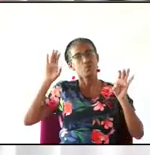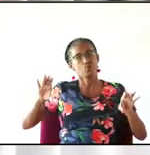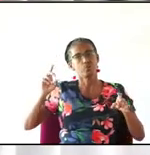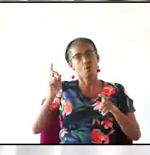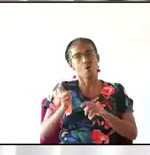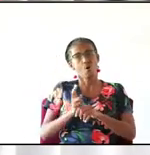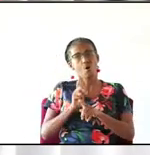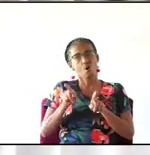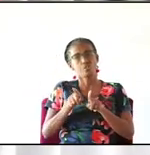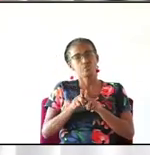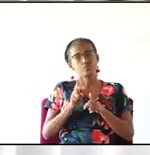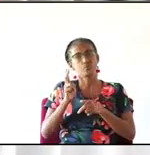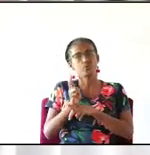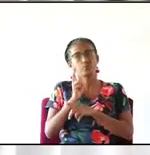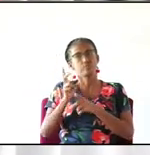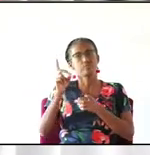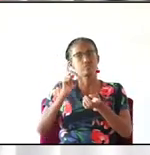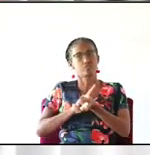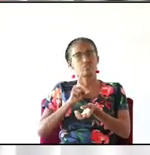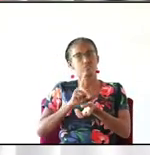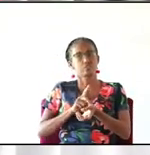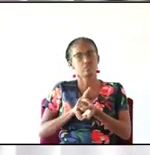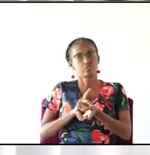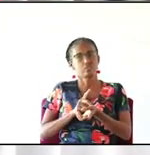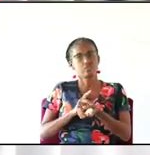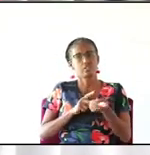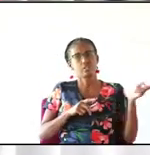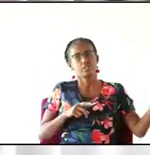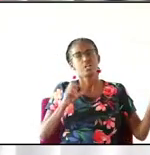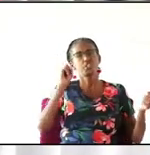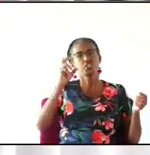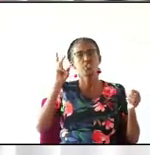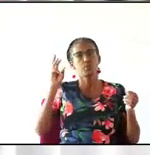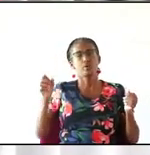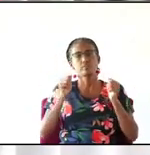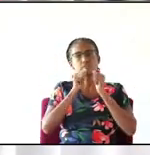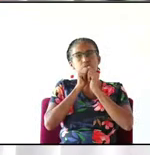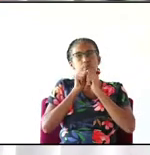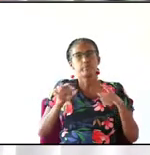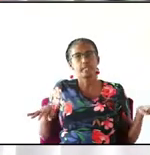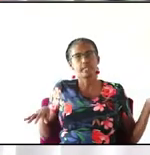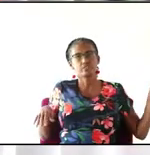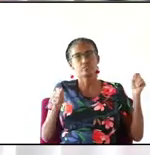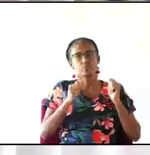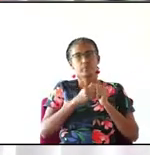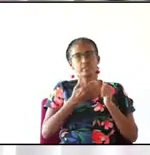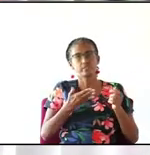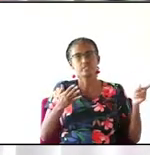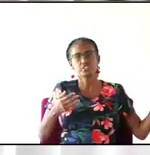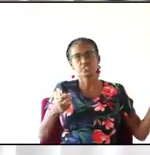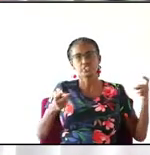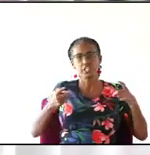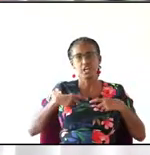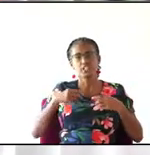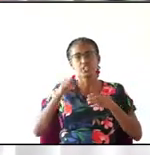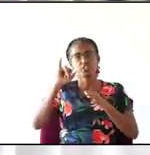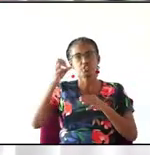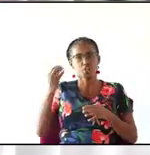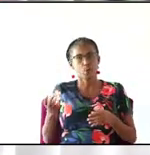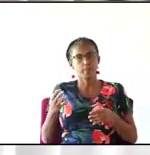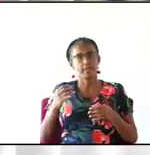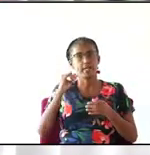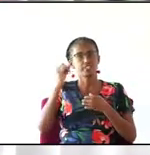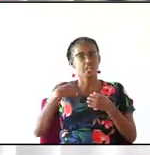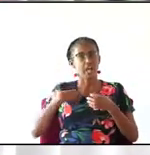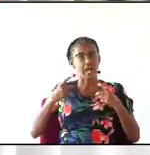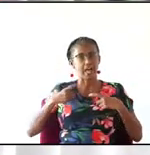assist. And I was blessed in the sense that I had a job, that I had insurance, and you know, I could be